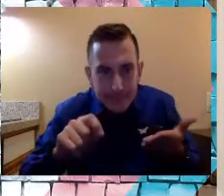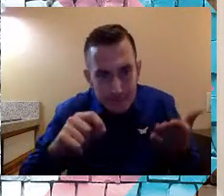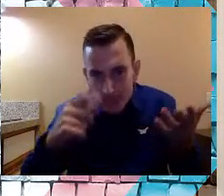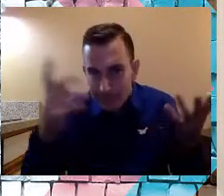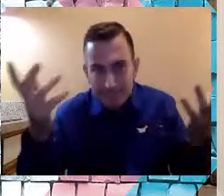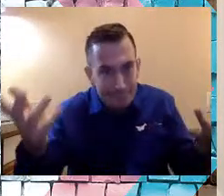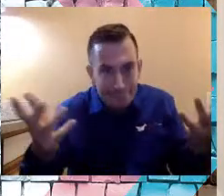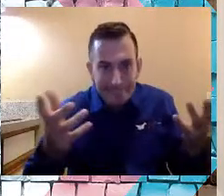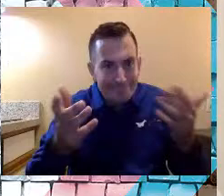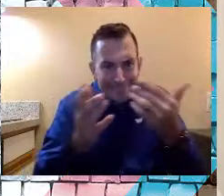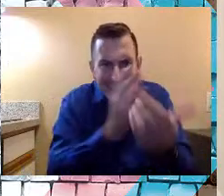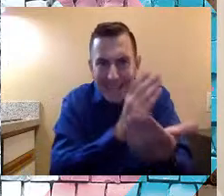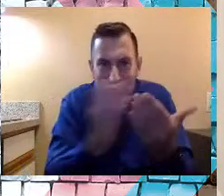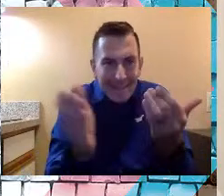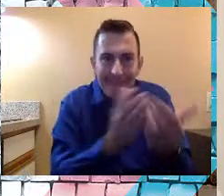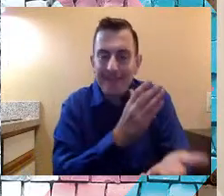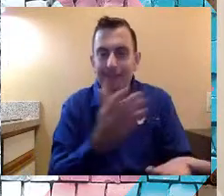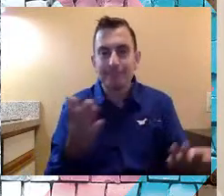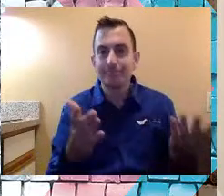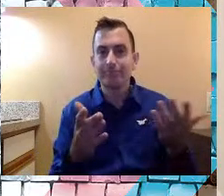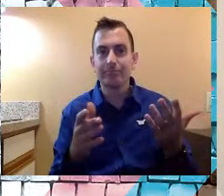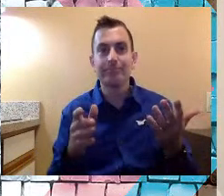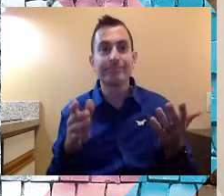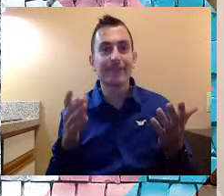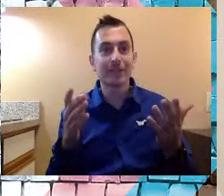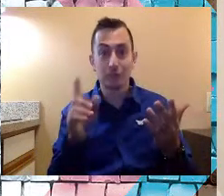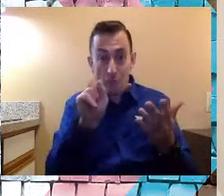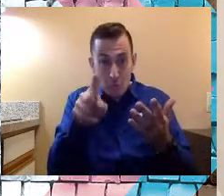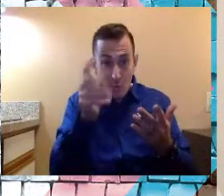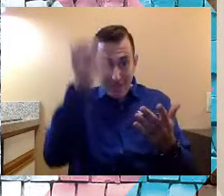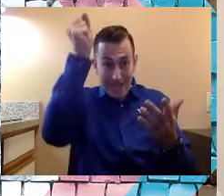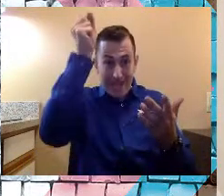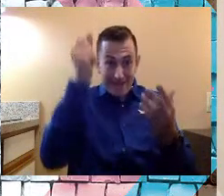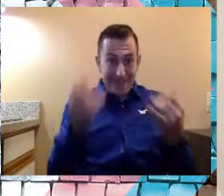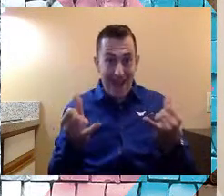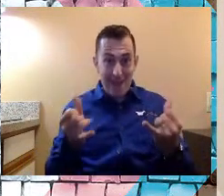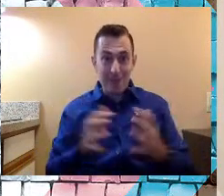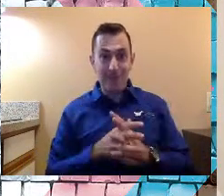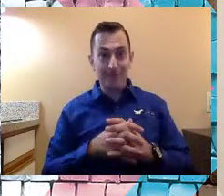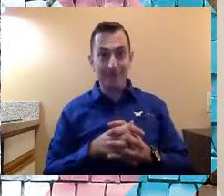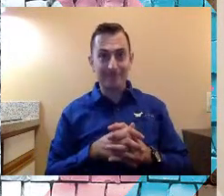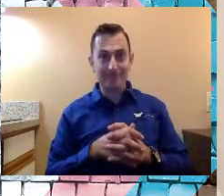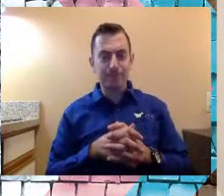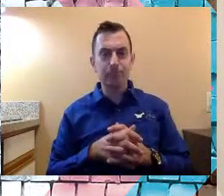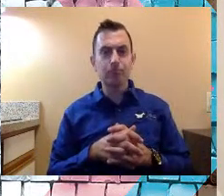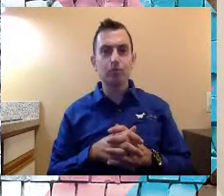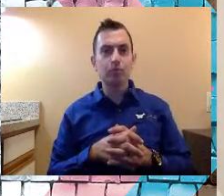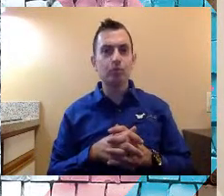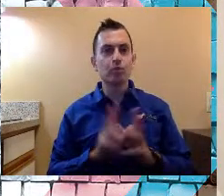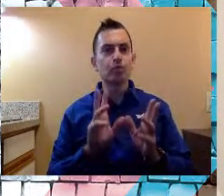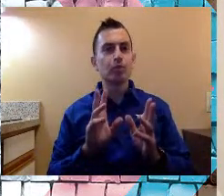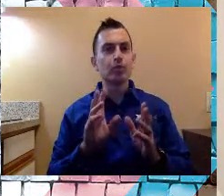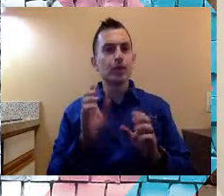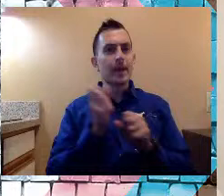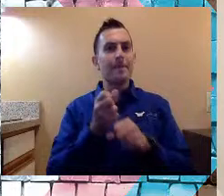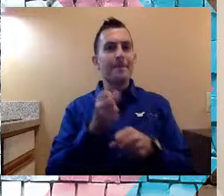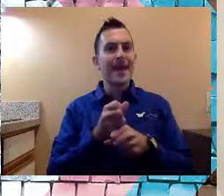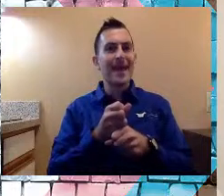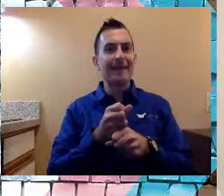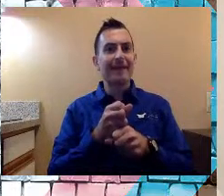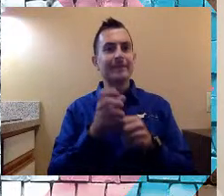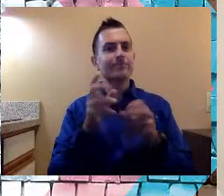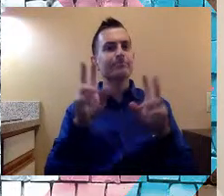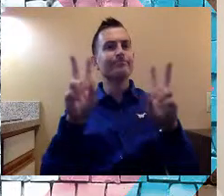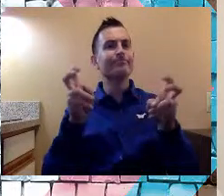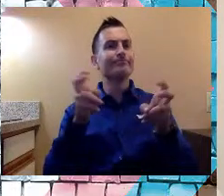all right, any of those things. And we're going to make a guide for our rainbow. And what